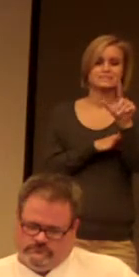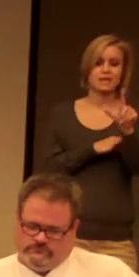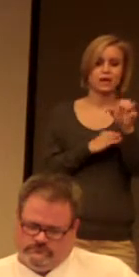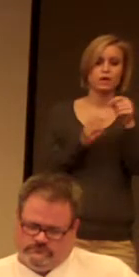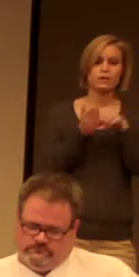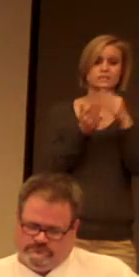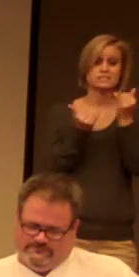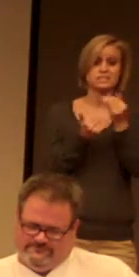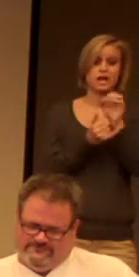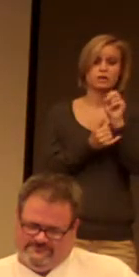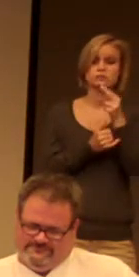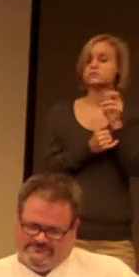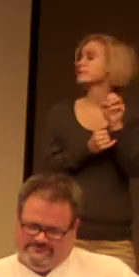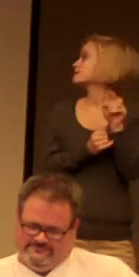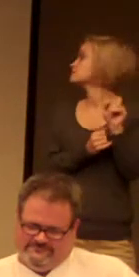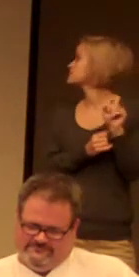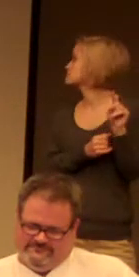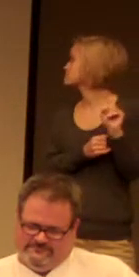Sheets.